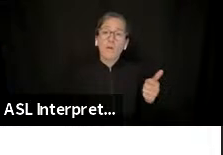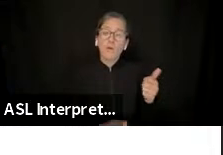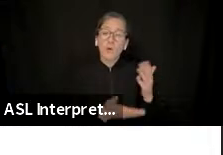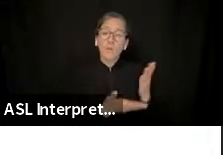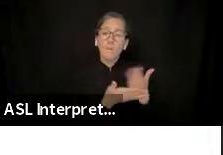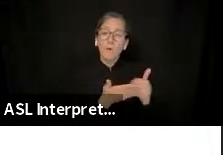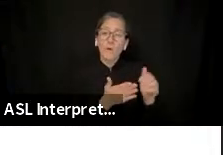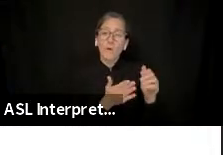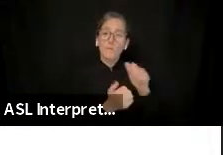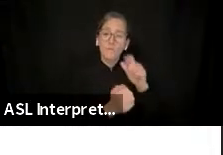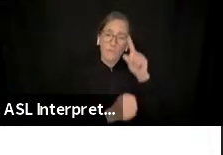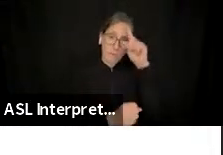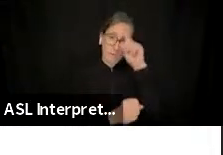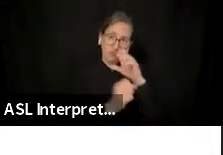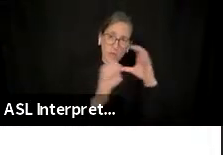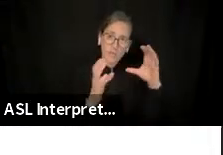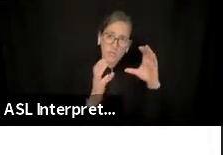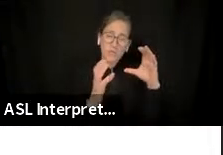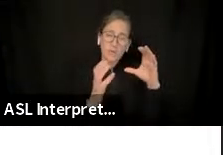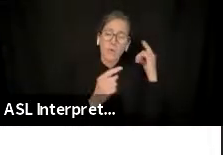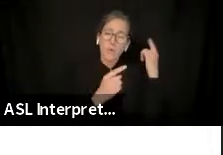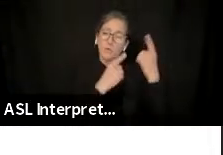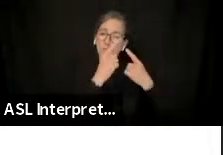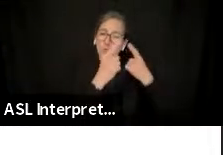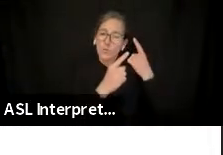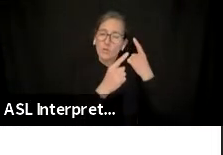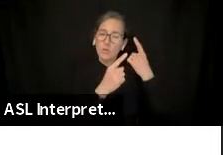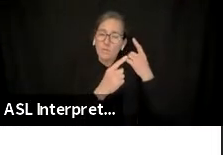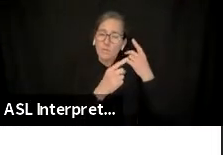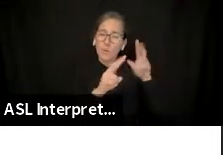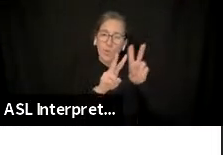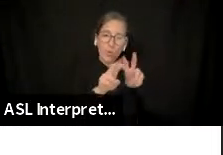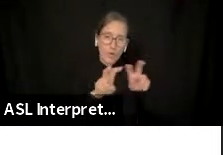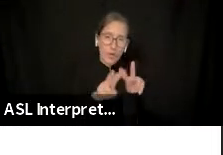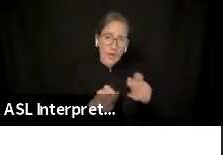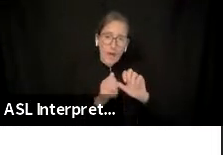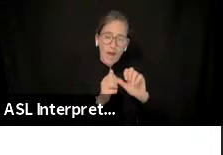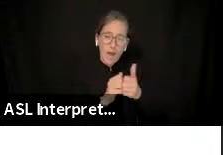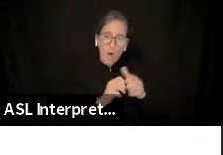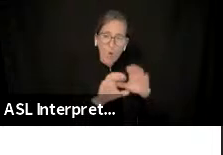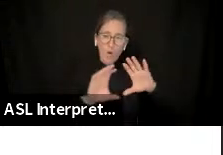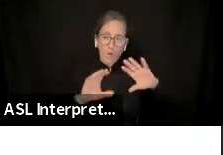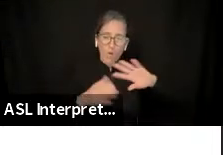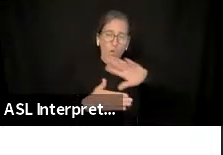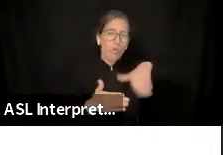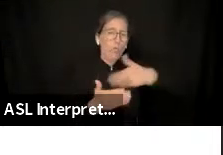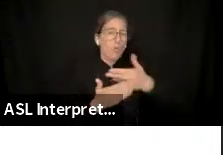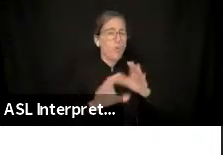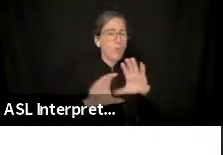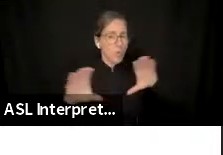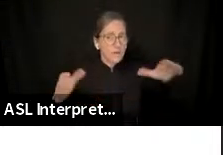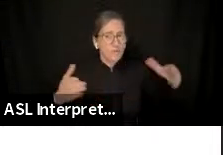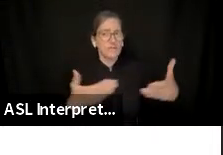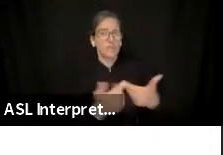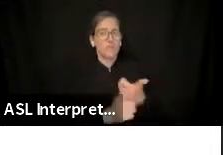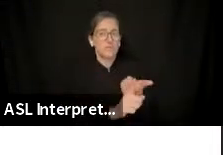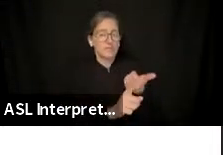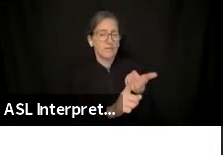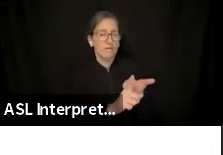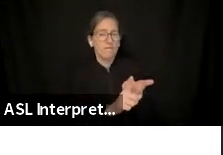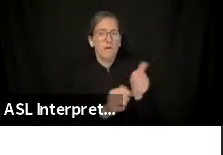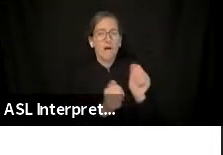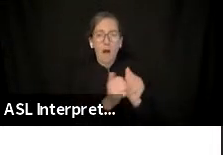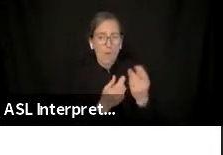was to really look at how we were doing as an organization. We hired Allyship in Action, which